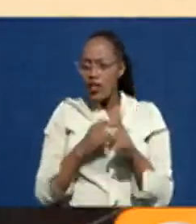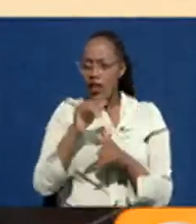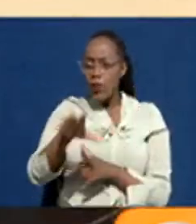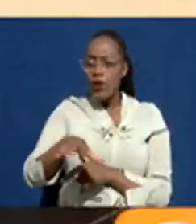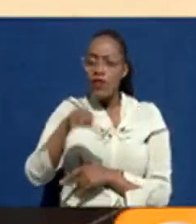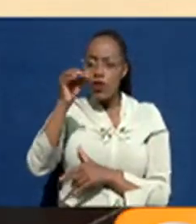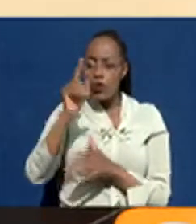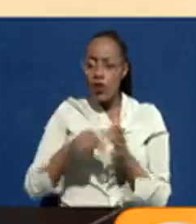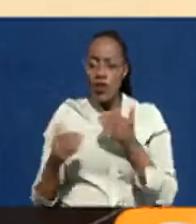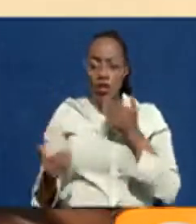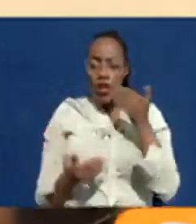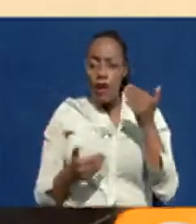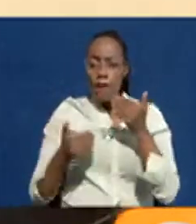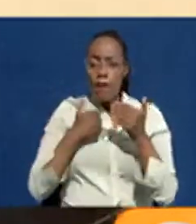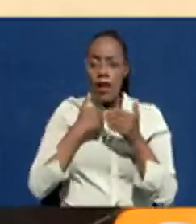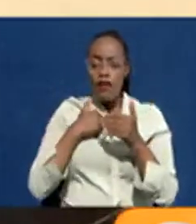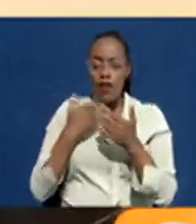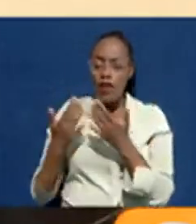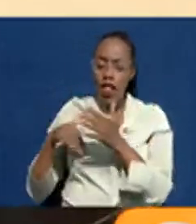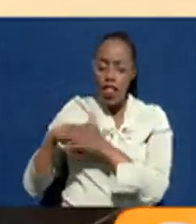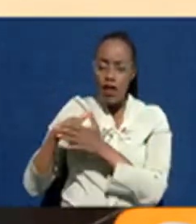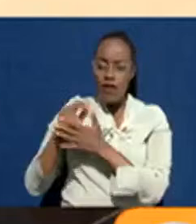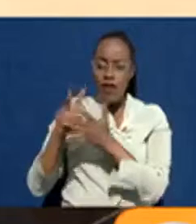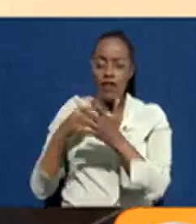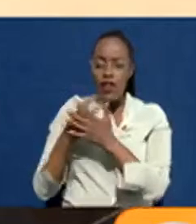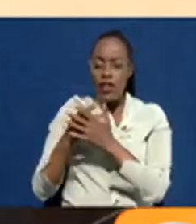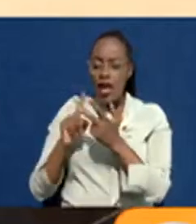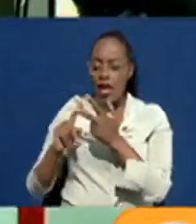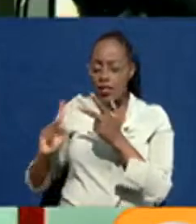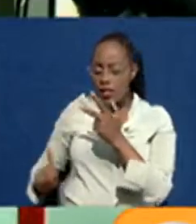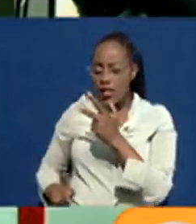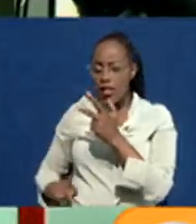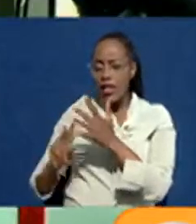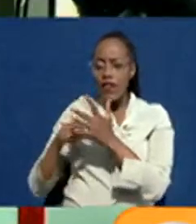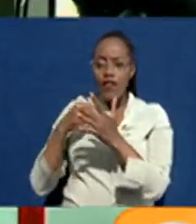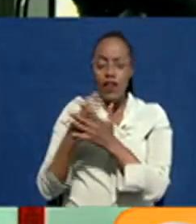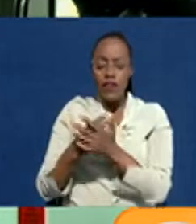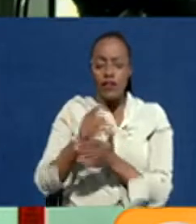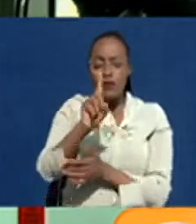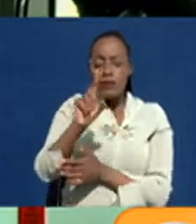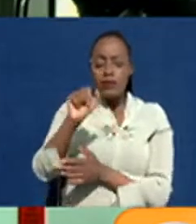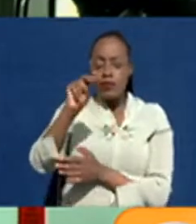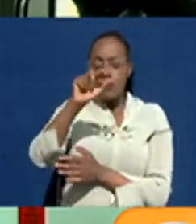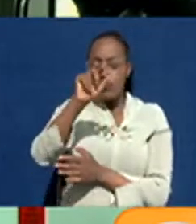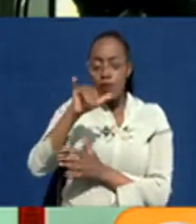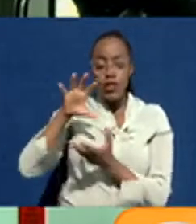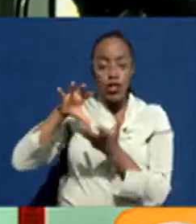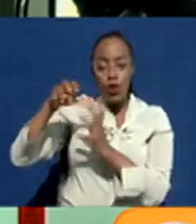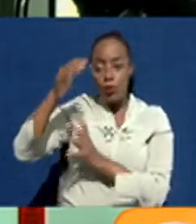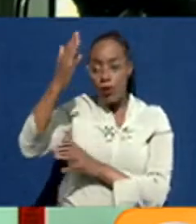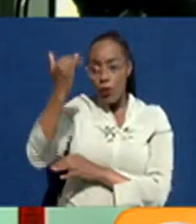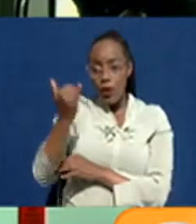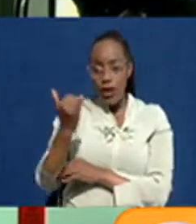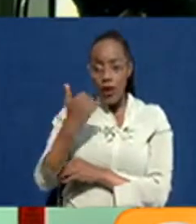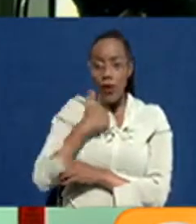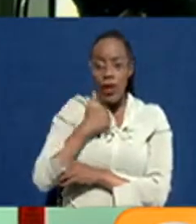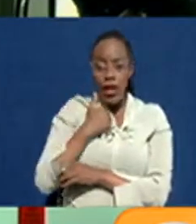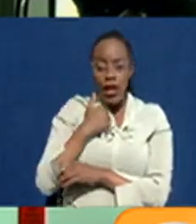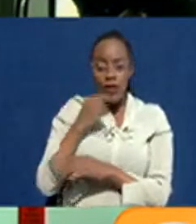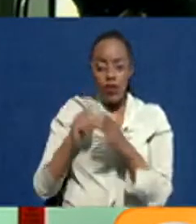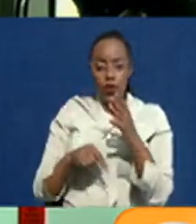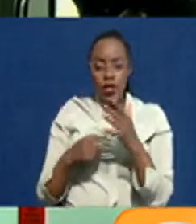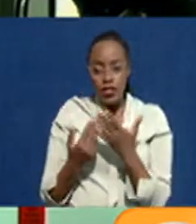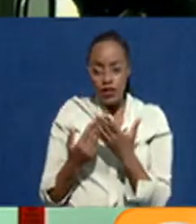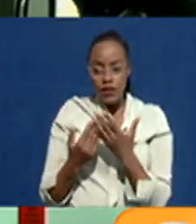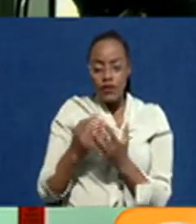out that baby was developing liver failure, kidney failure. Dengue, it's complicated because we have what you call